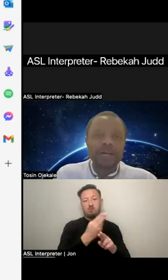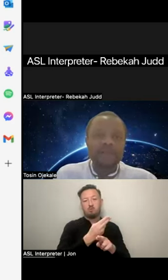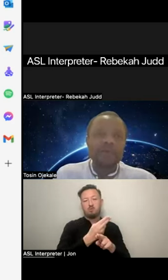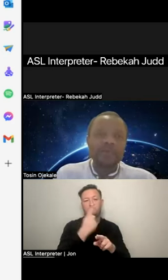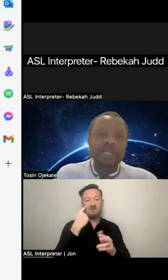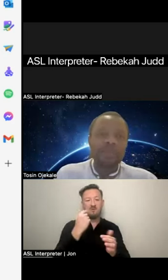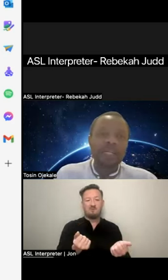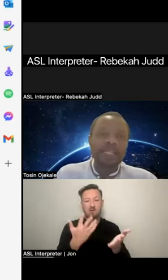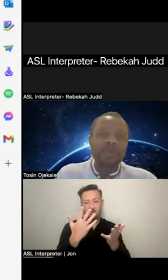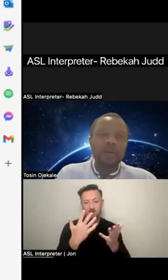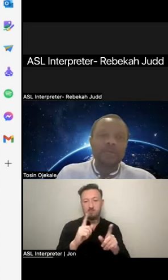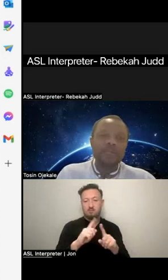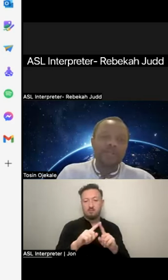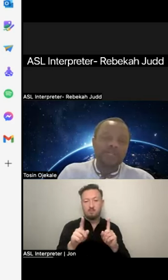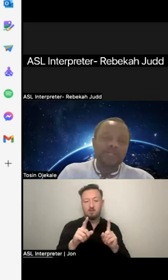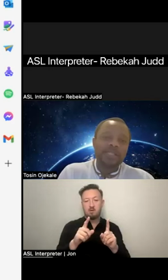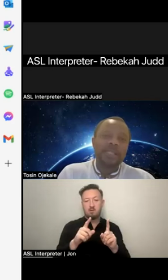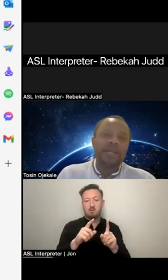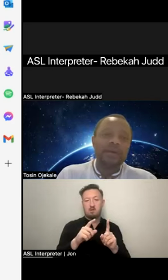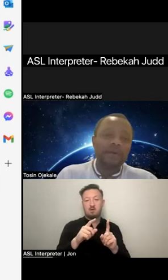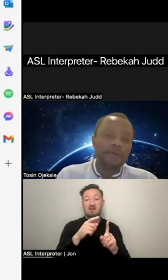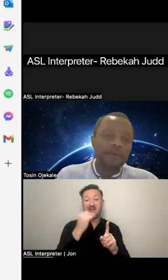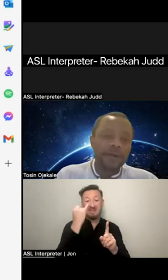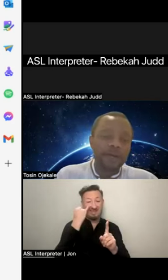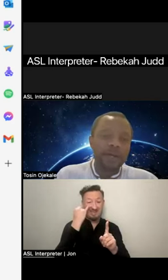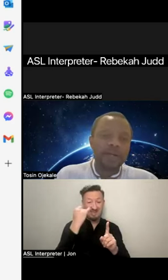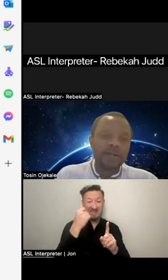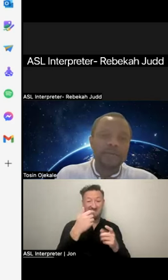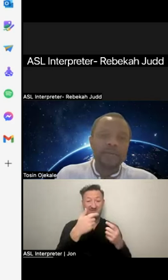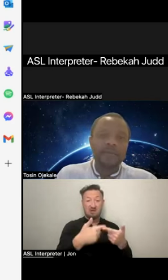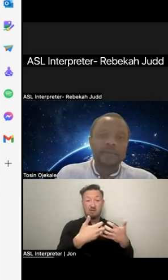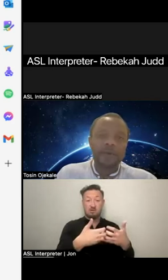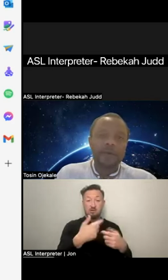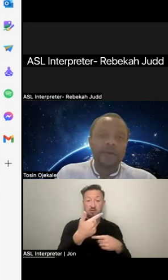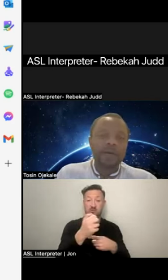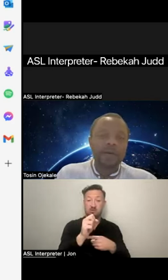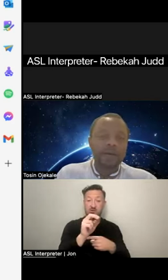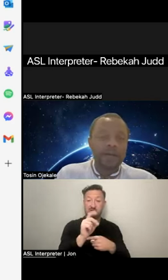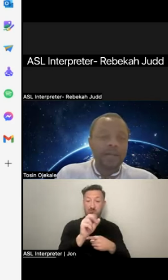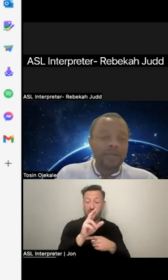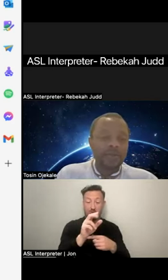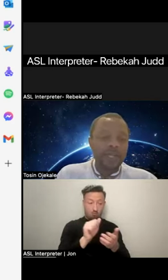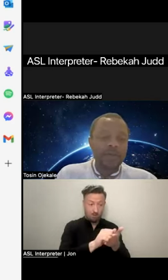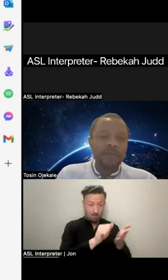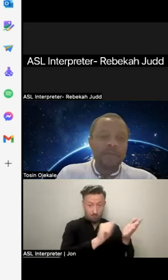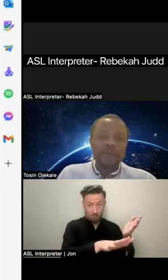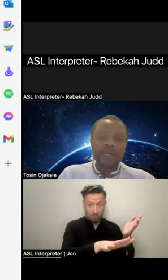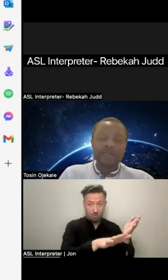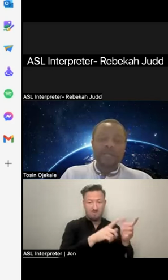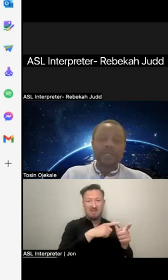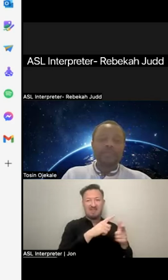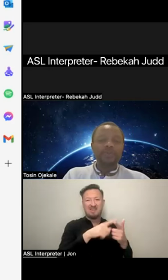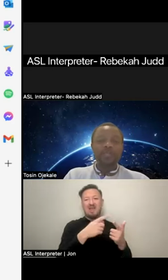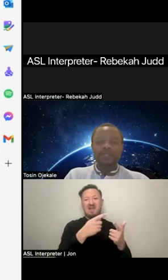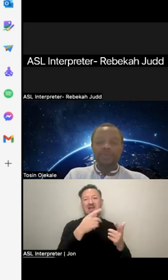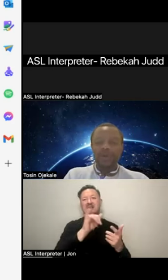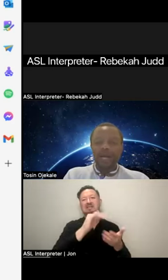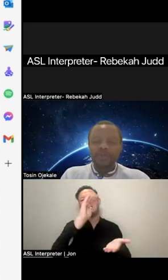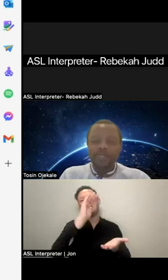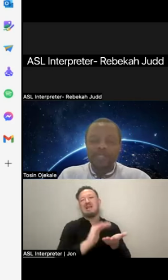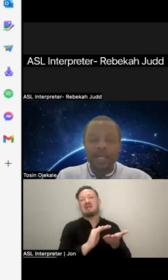you would have also eliminated one of the sources of fuel within your environment. Okay, so